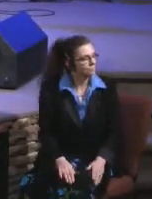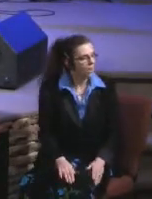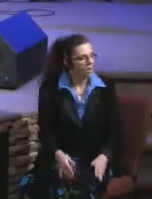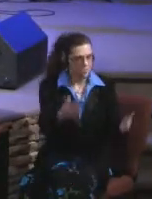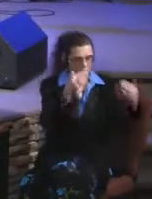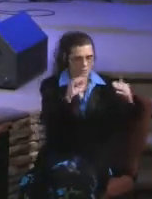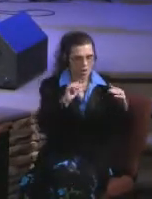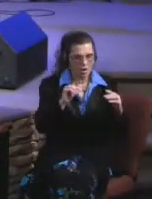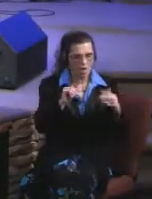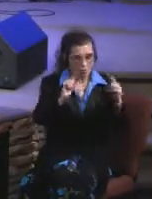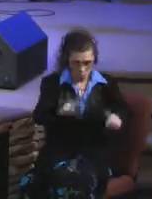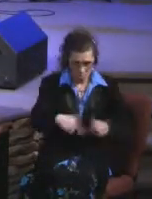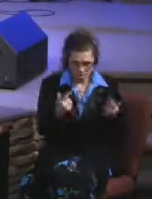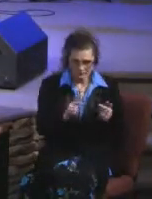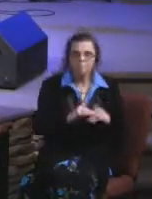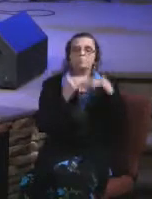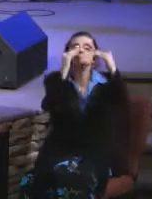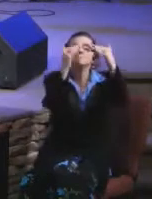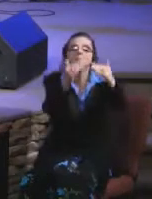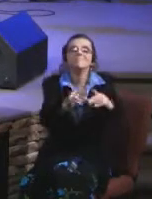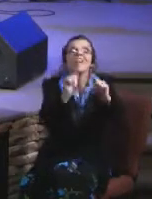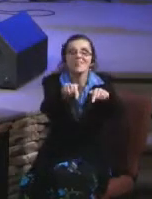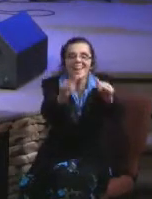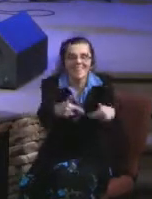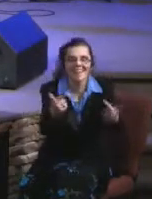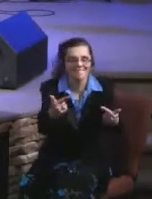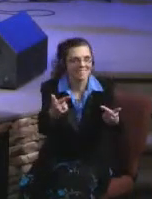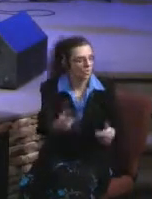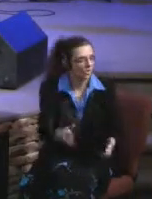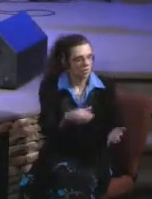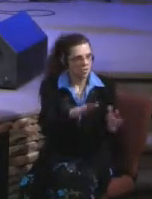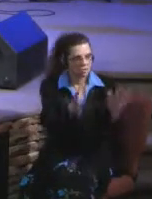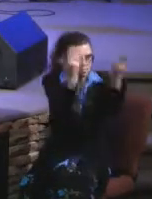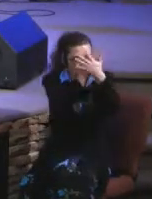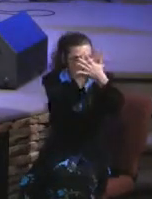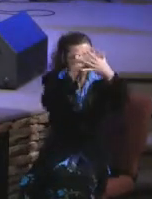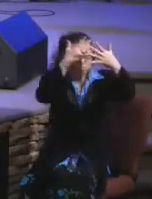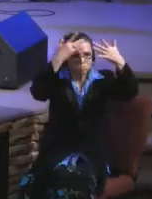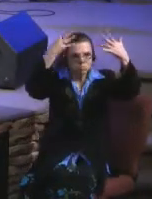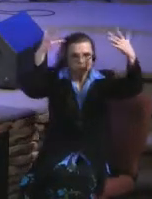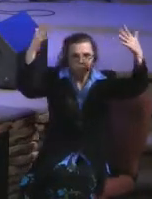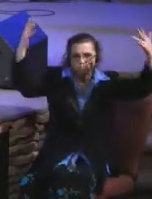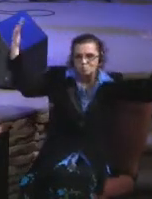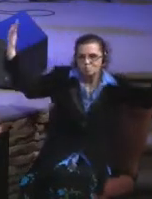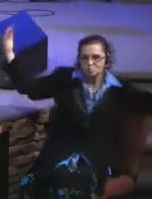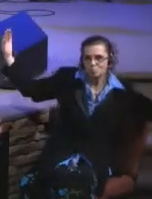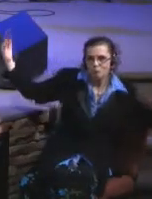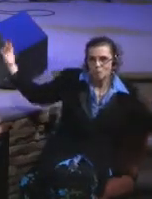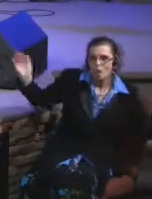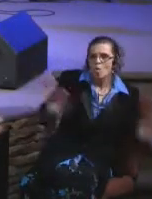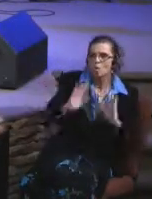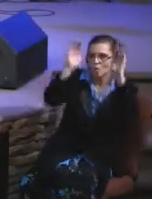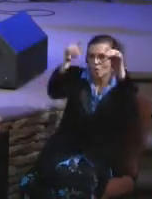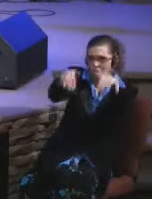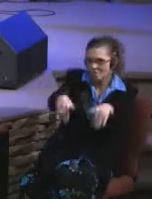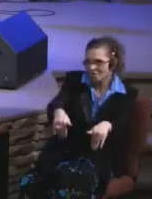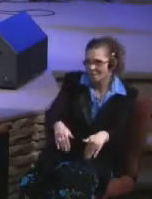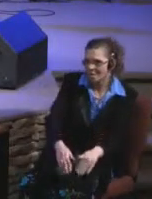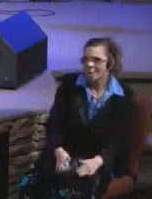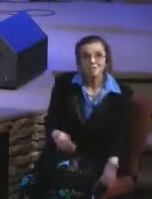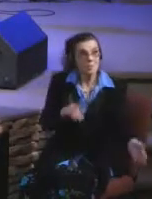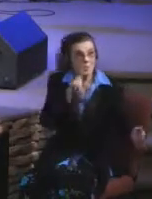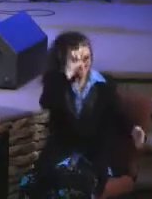one life into another life, amen. The life, we come out of darkness, the Bible says, into his marvelous light. We have crossed over. So we're coming into